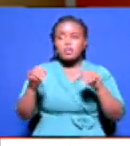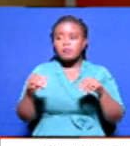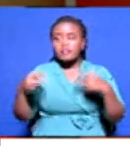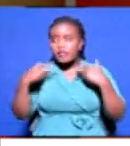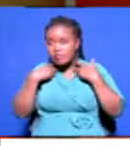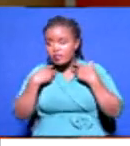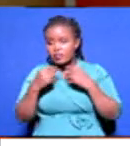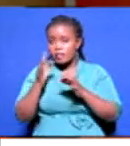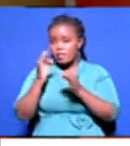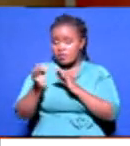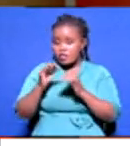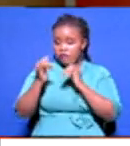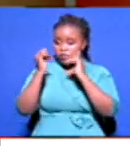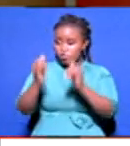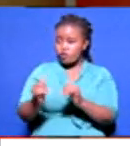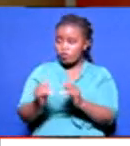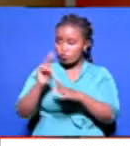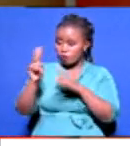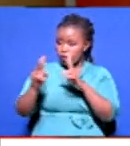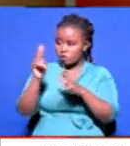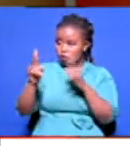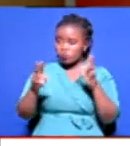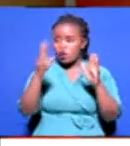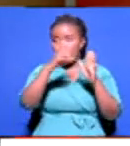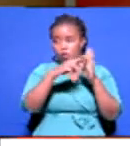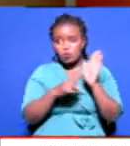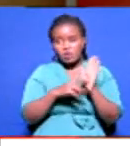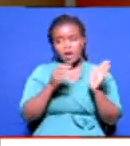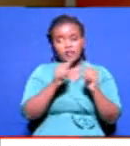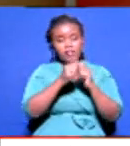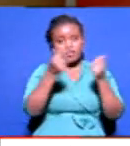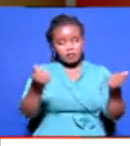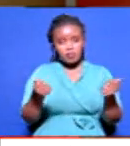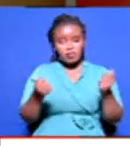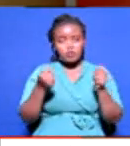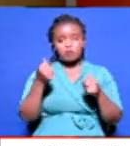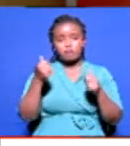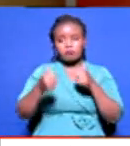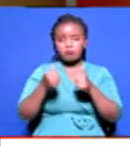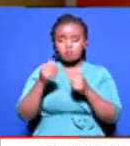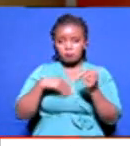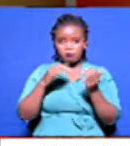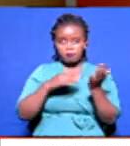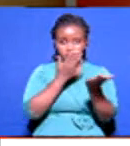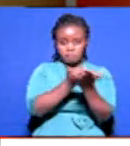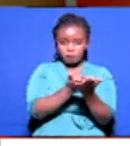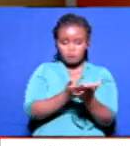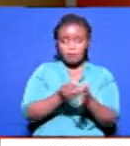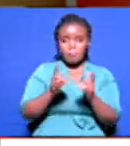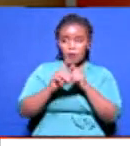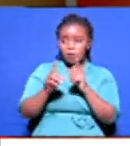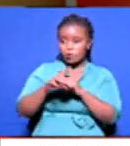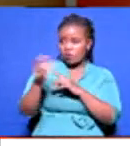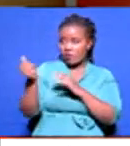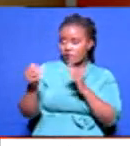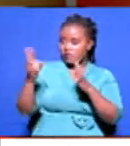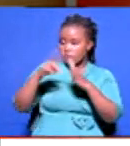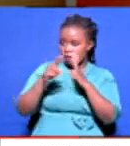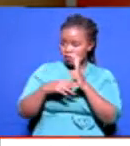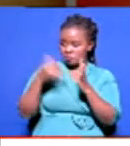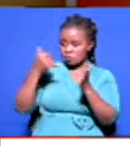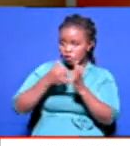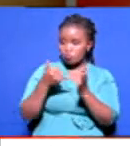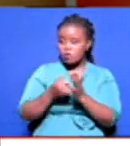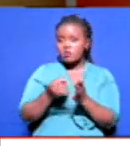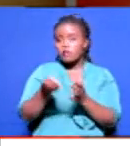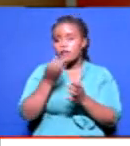coffee 2022 regulations are gazetted in their current form. Among other regulations fronted by the Food and Agriculture